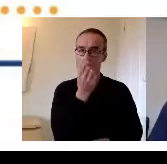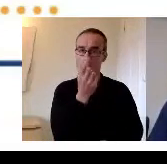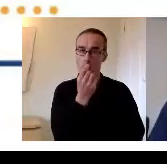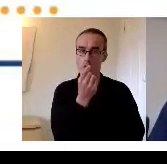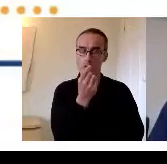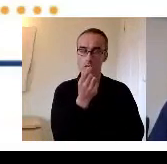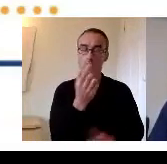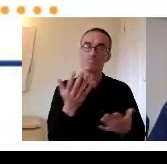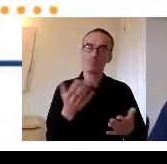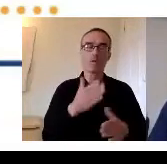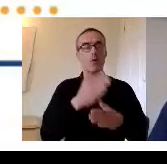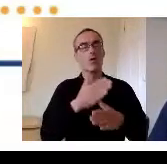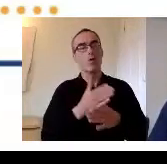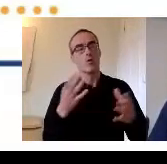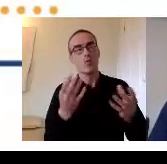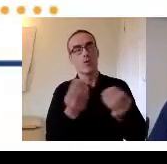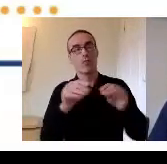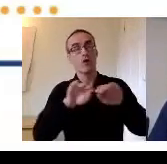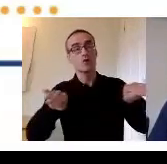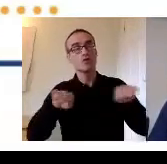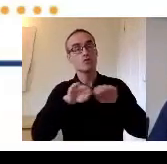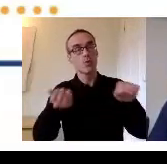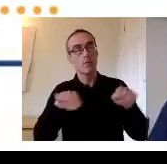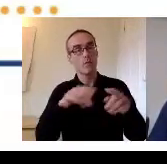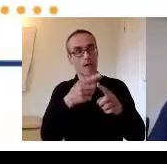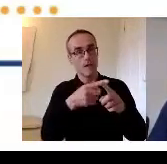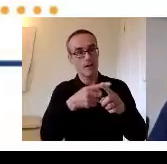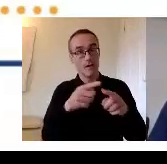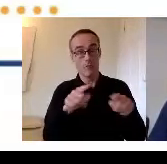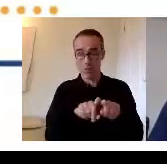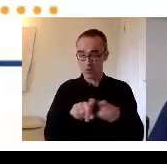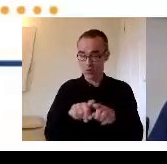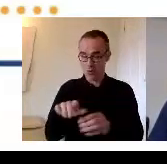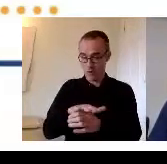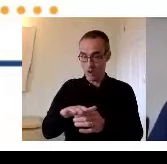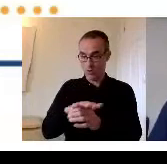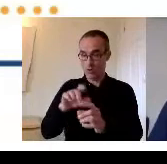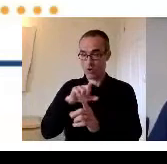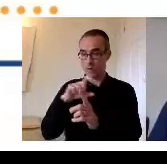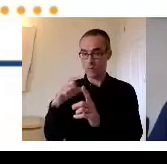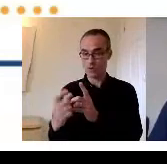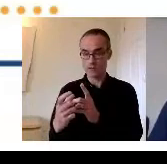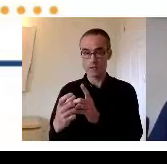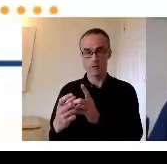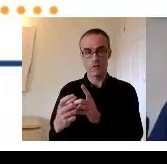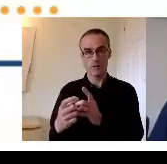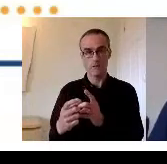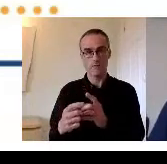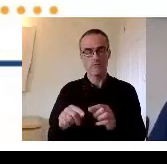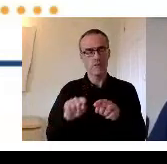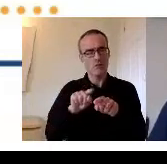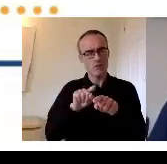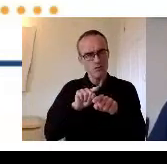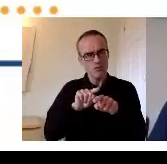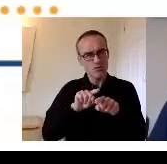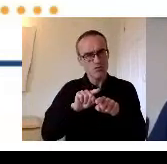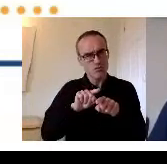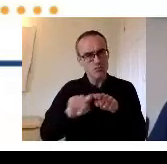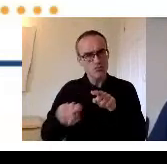England and also the local communities was to really find out actually about